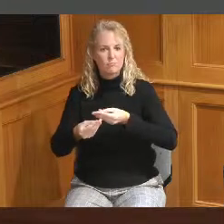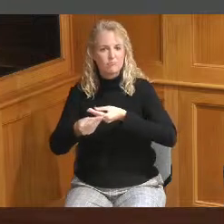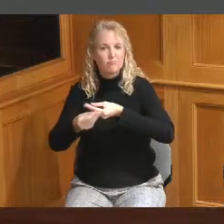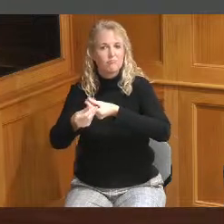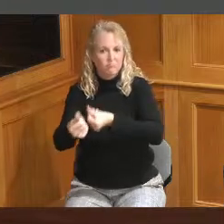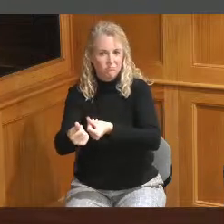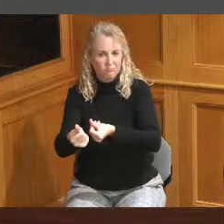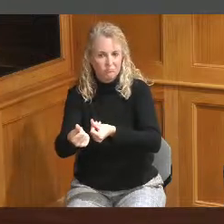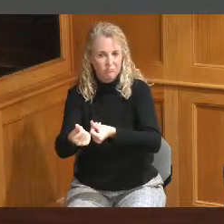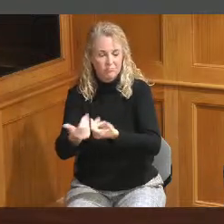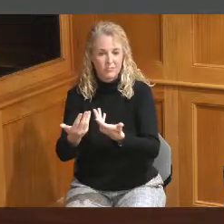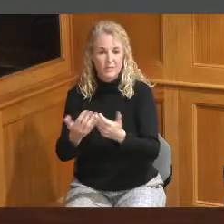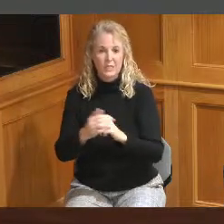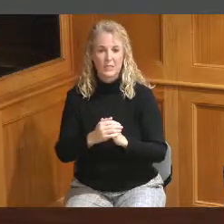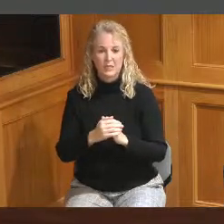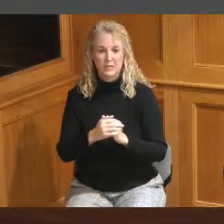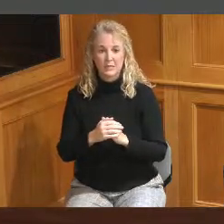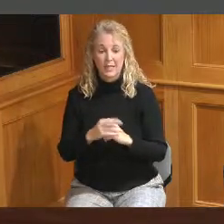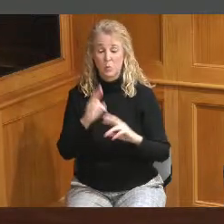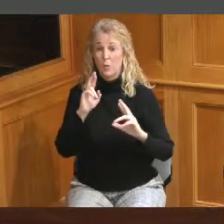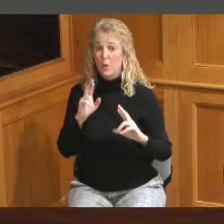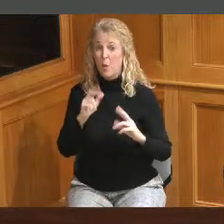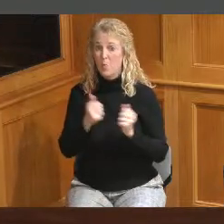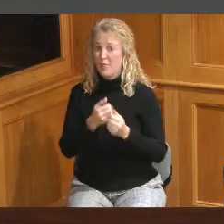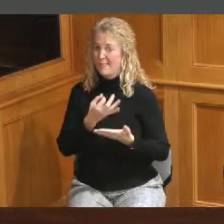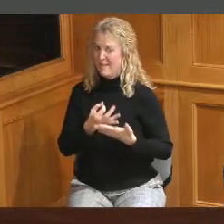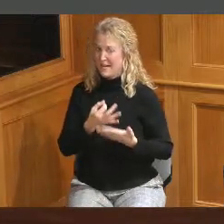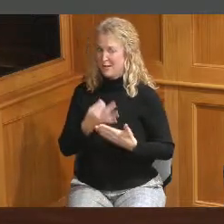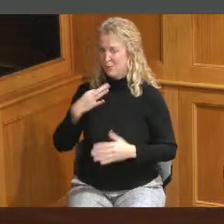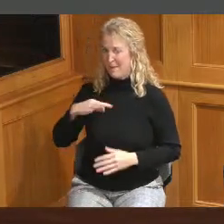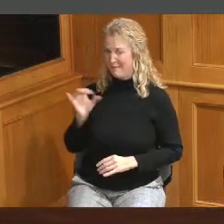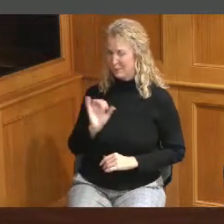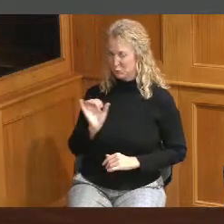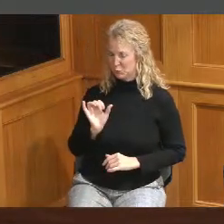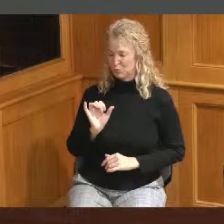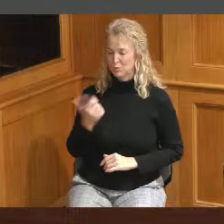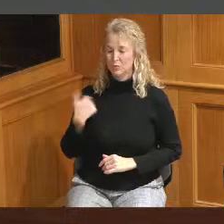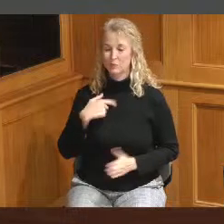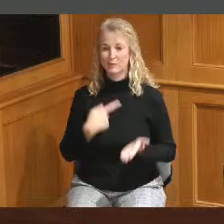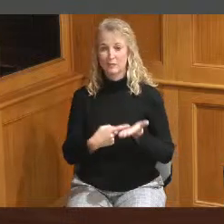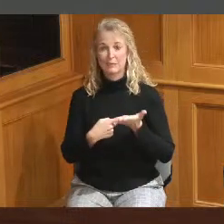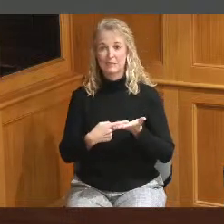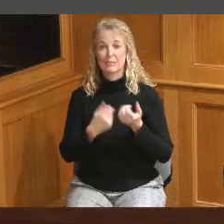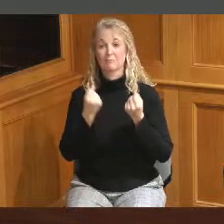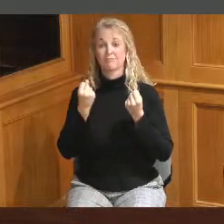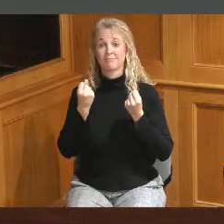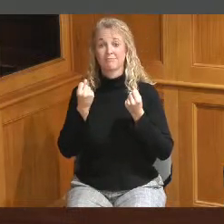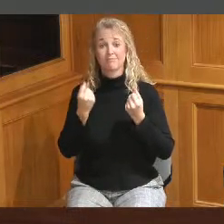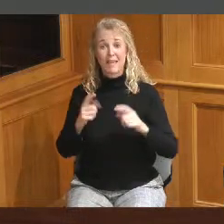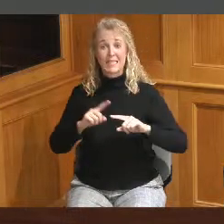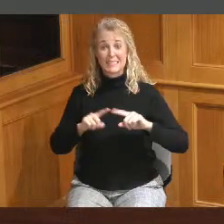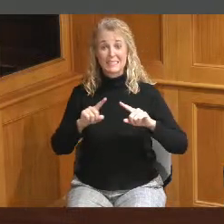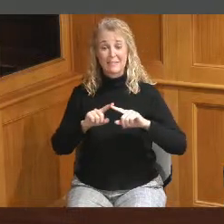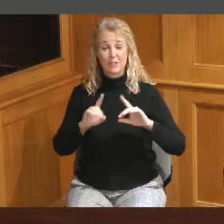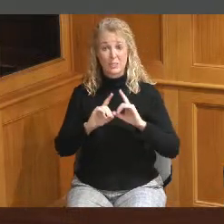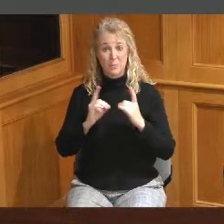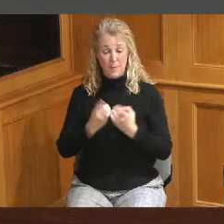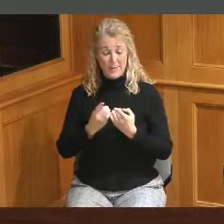operations and ultimately financially in budgets. We've talked with many of these